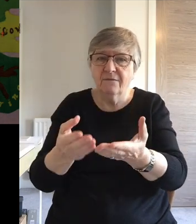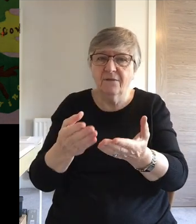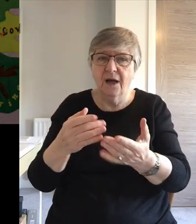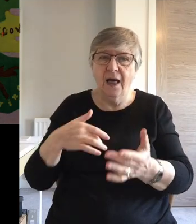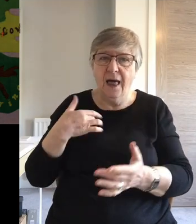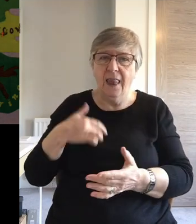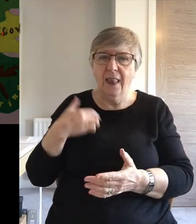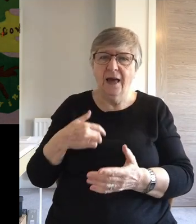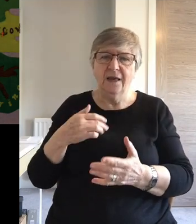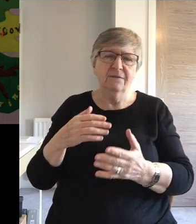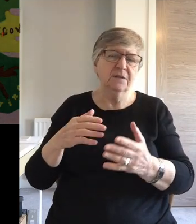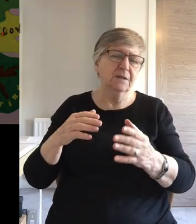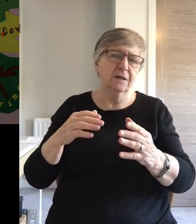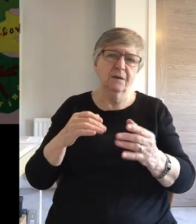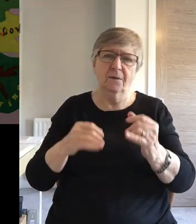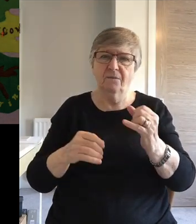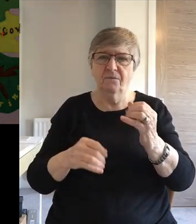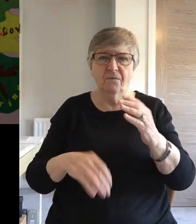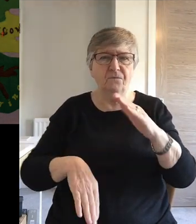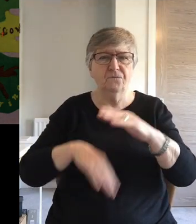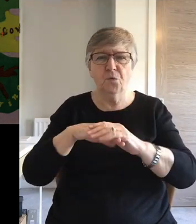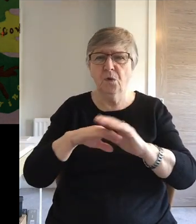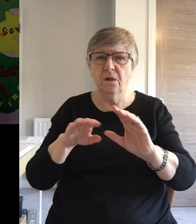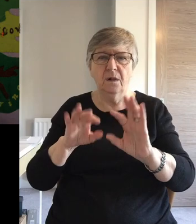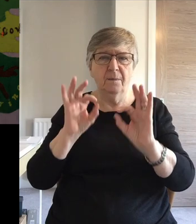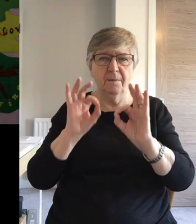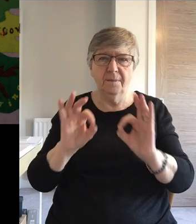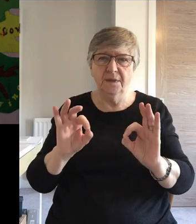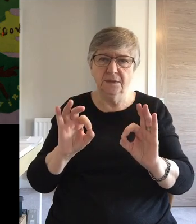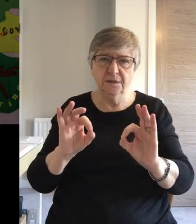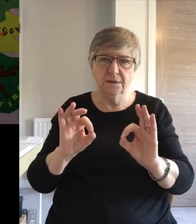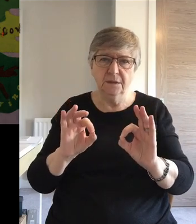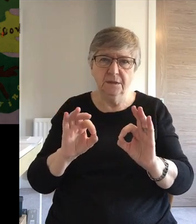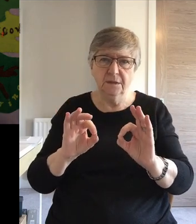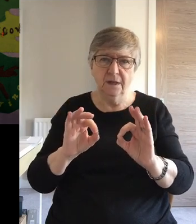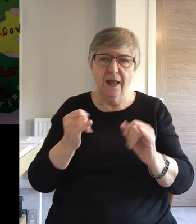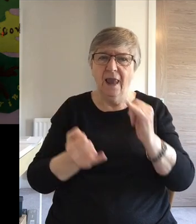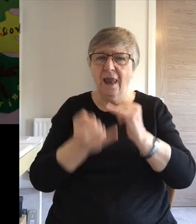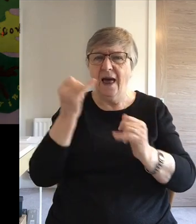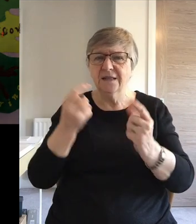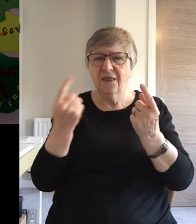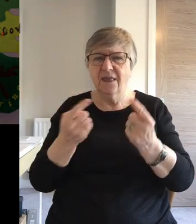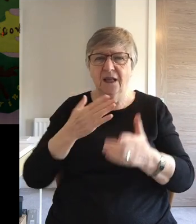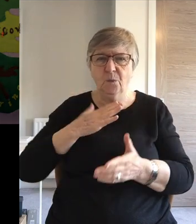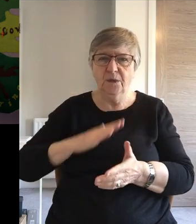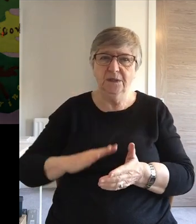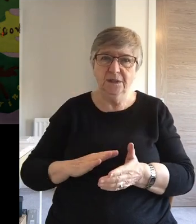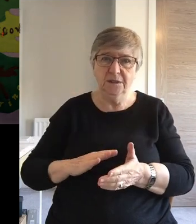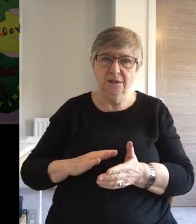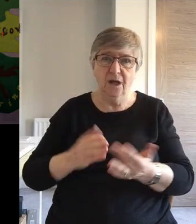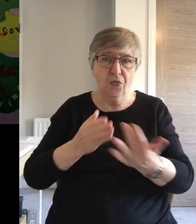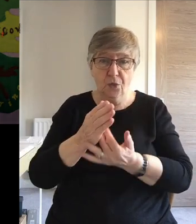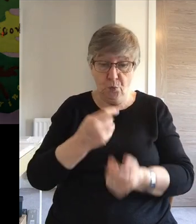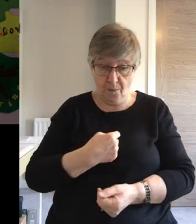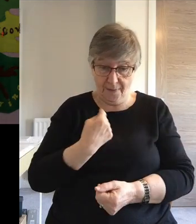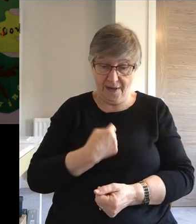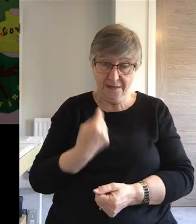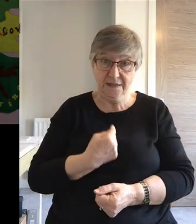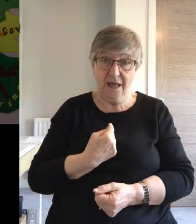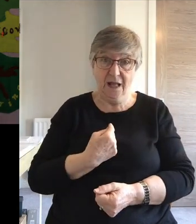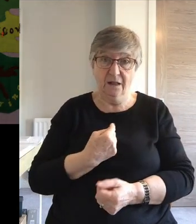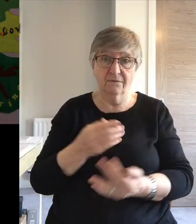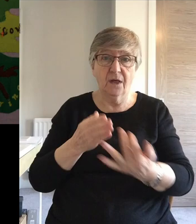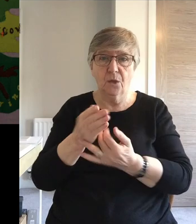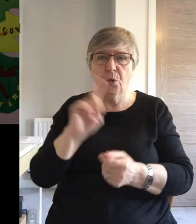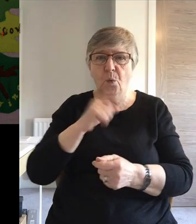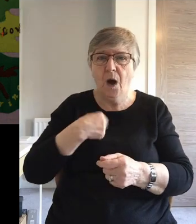life's ultimates. That life's ultimates can be found either within ourselves or through what